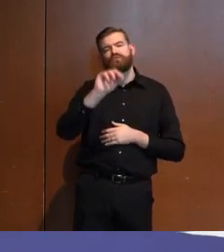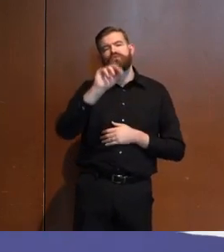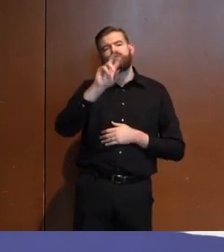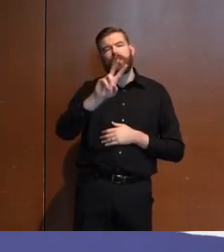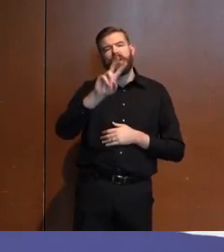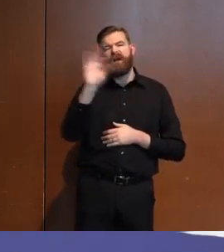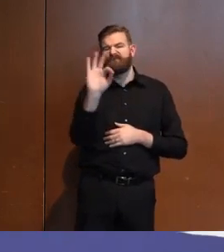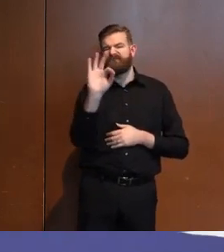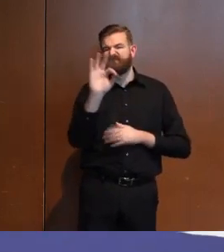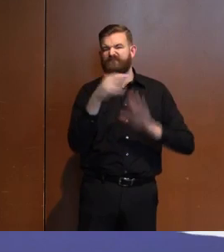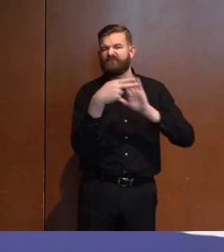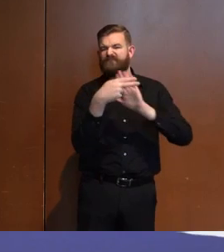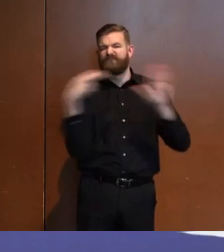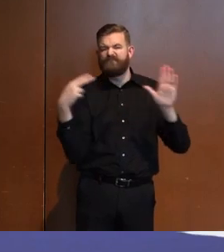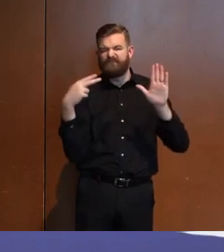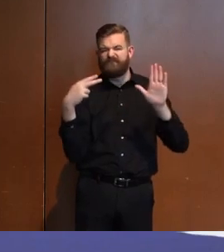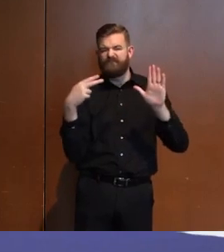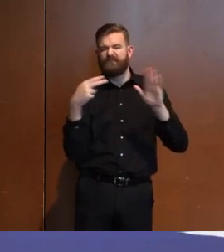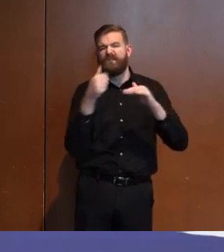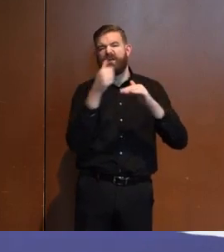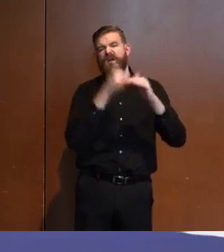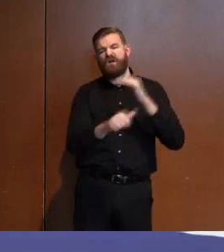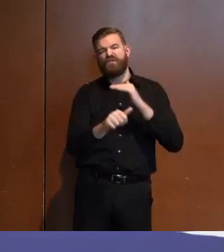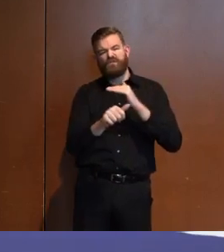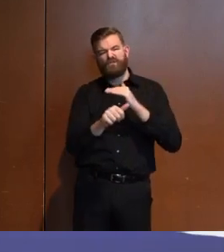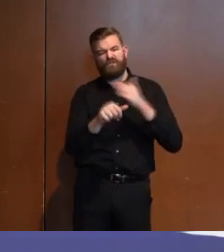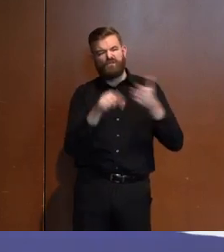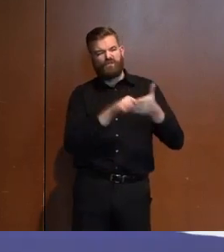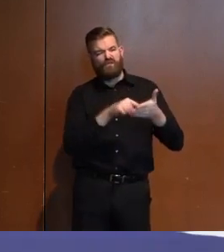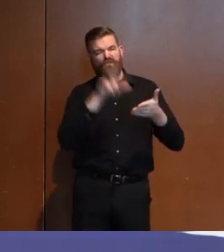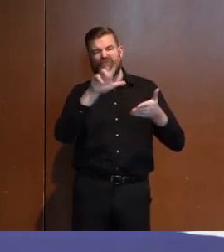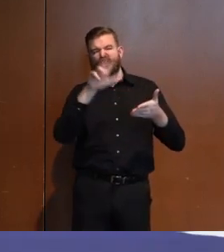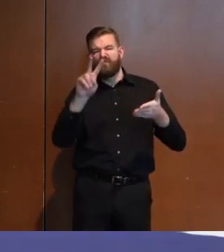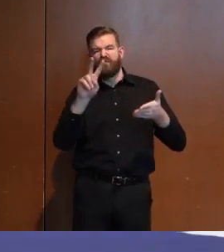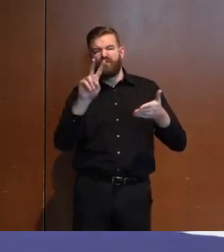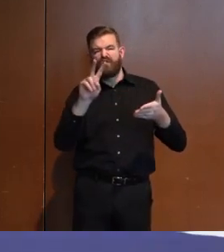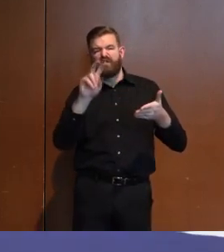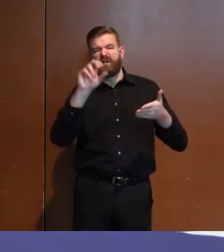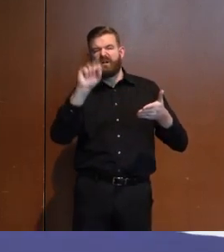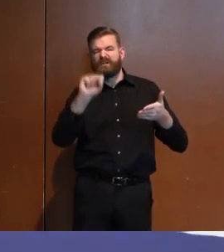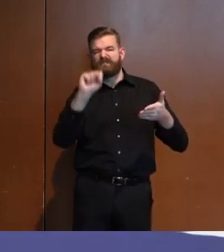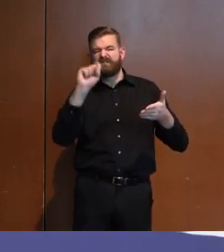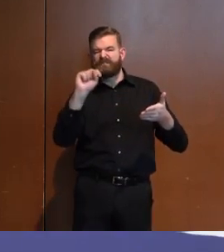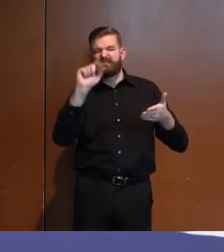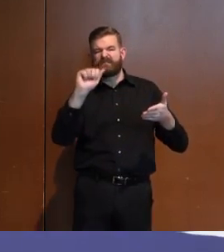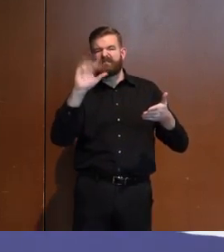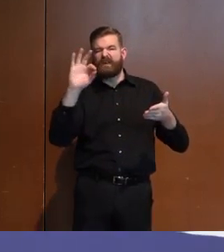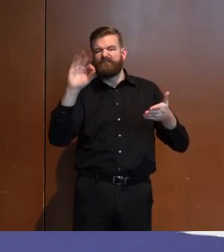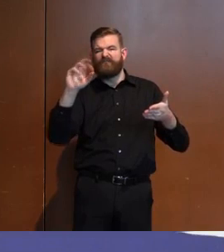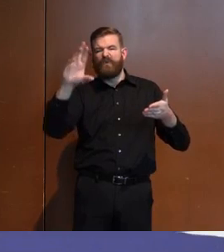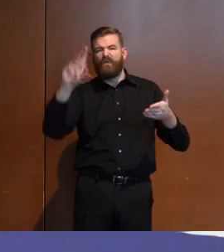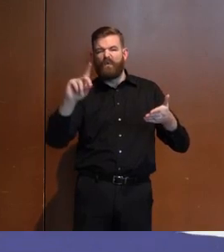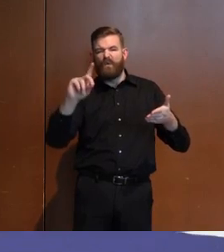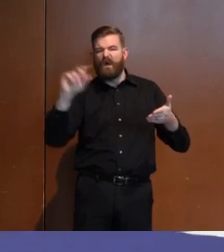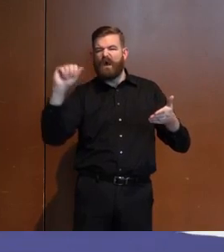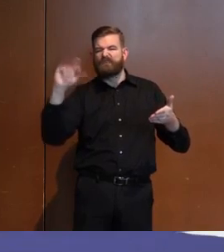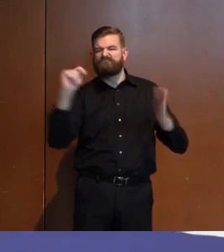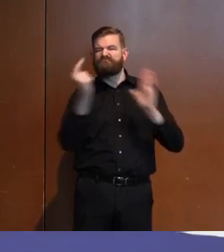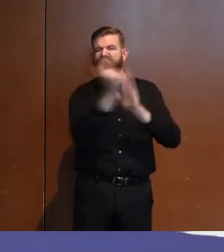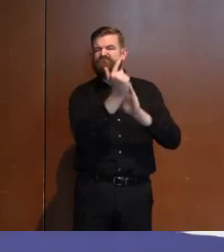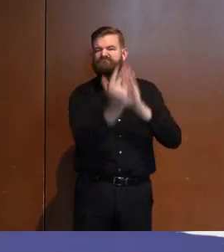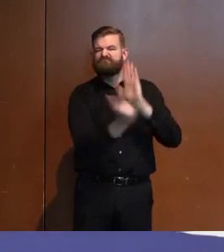Section 32 of the Stafford Act. Again, it was a good conversation. We need all of the above.